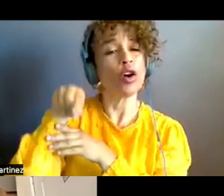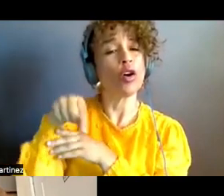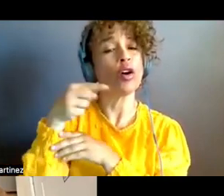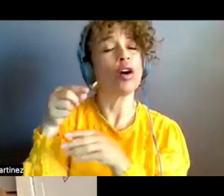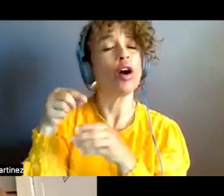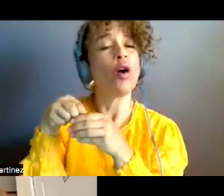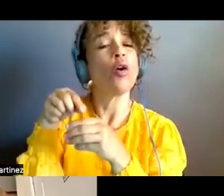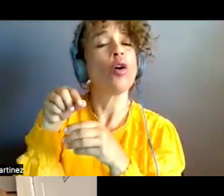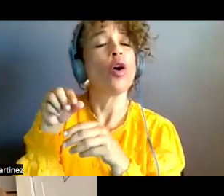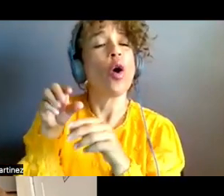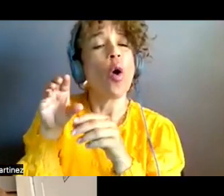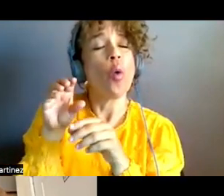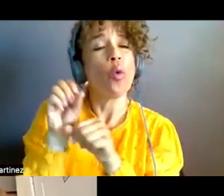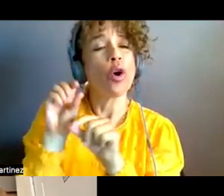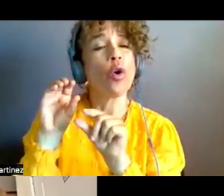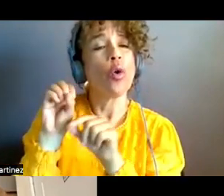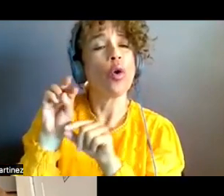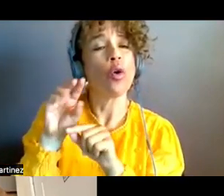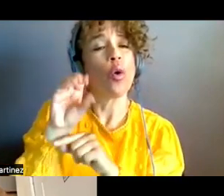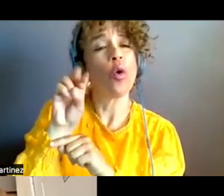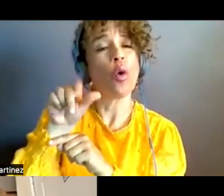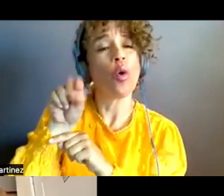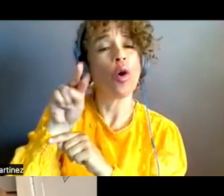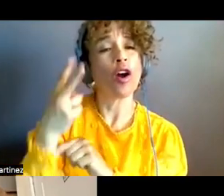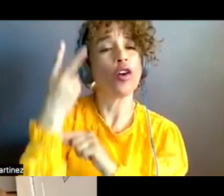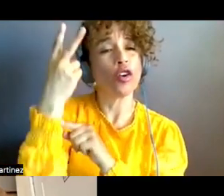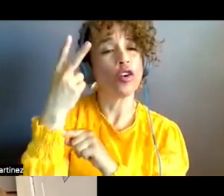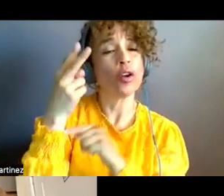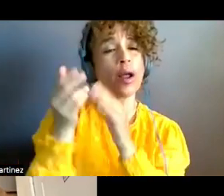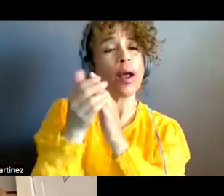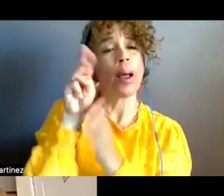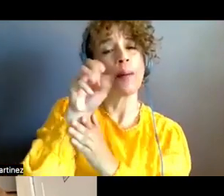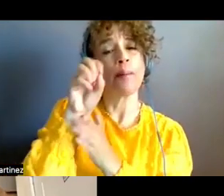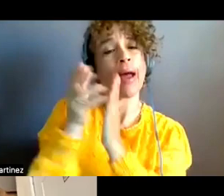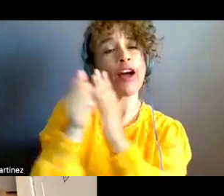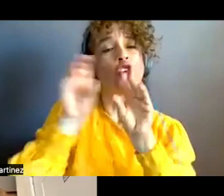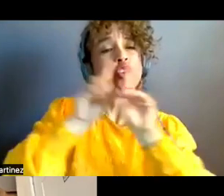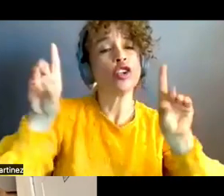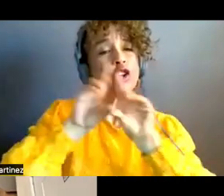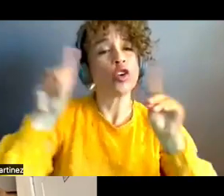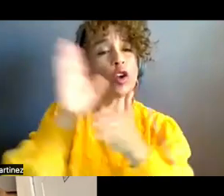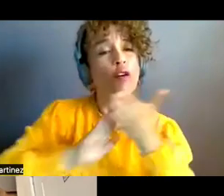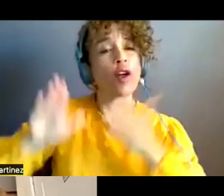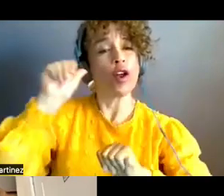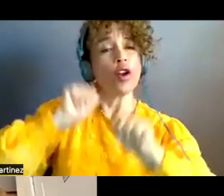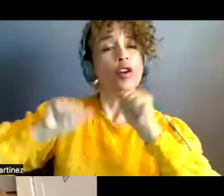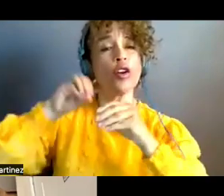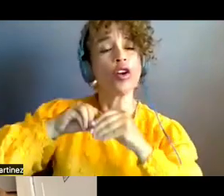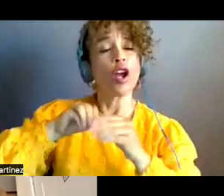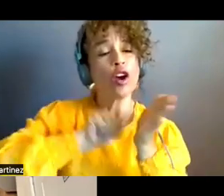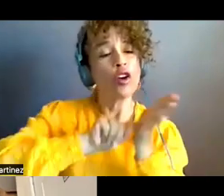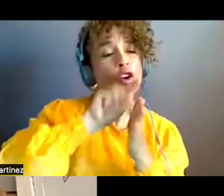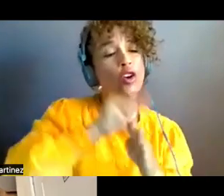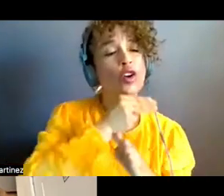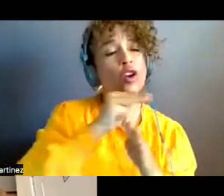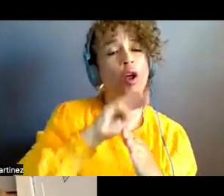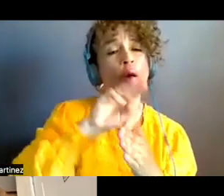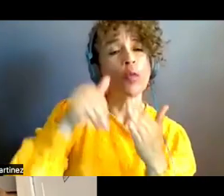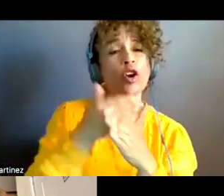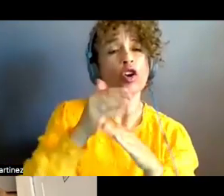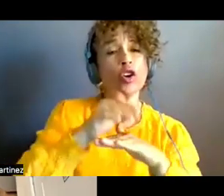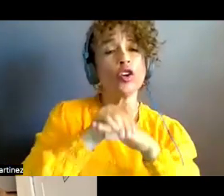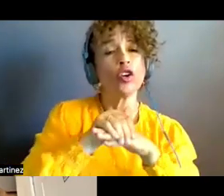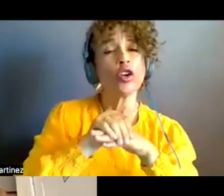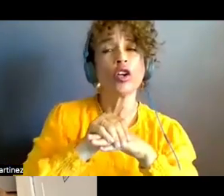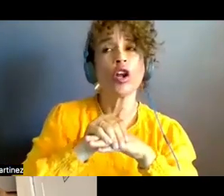Philharmonic Orchestra. Orlando holds two Master of Music degrees, flute performance and conducting, from the New England Conservatory